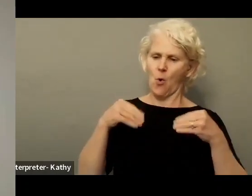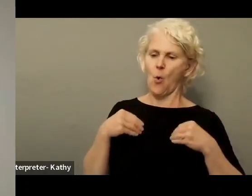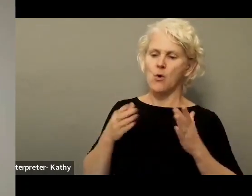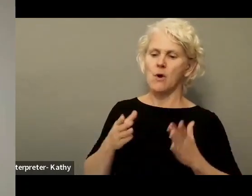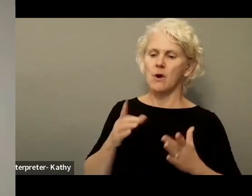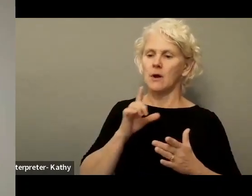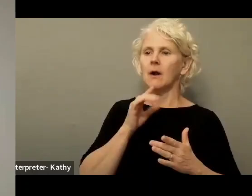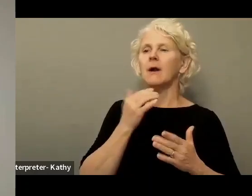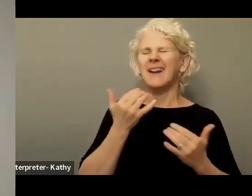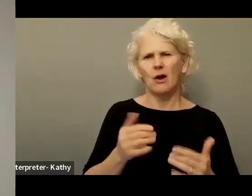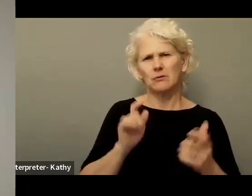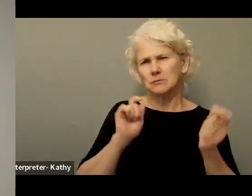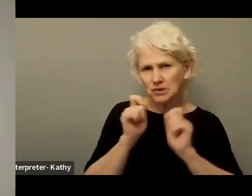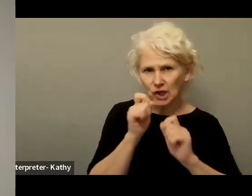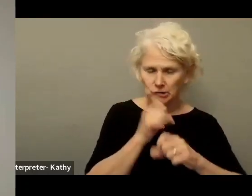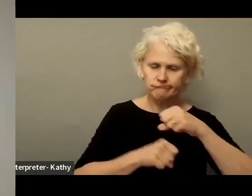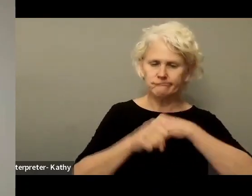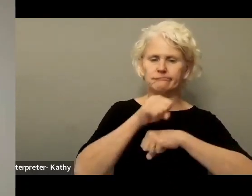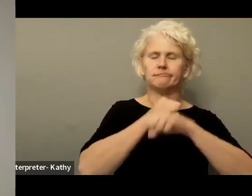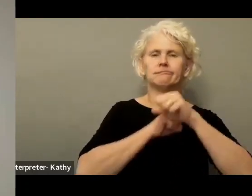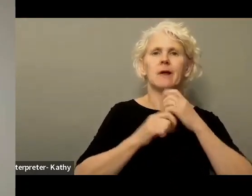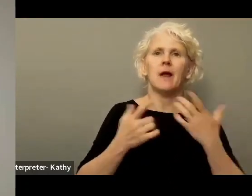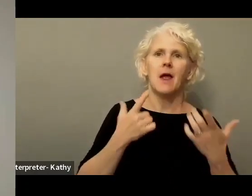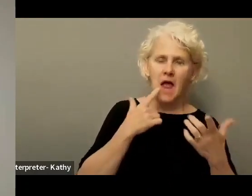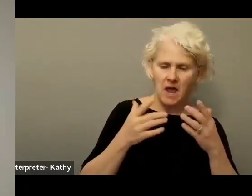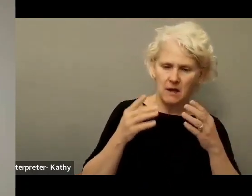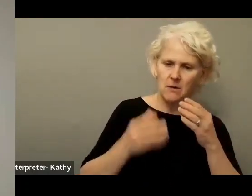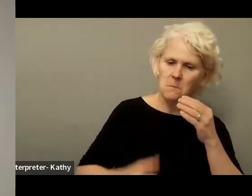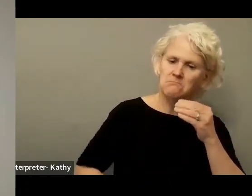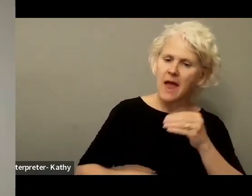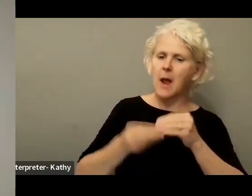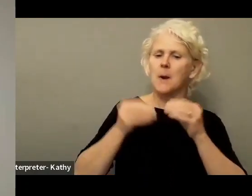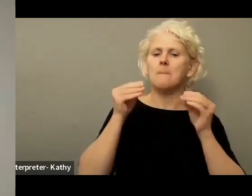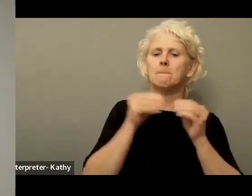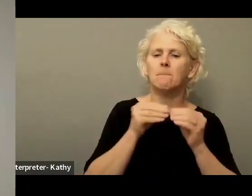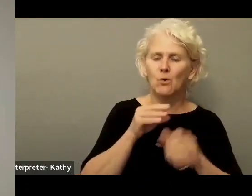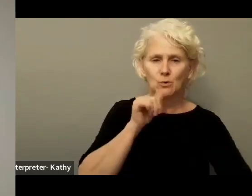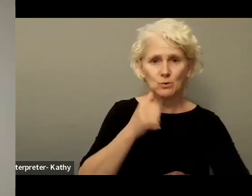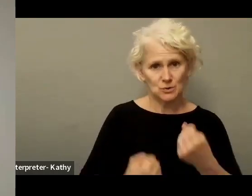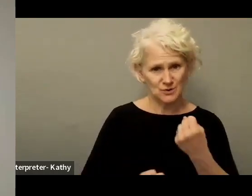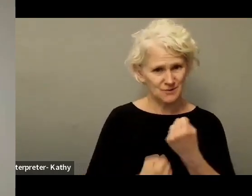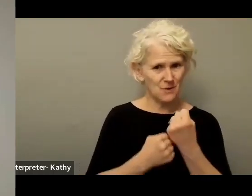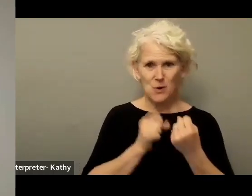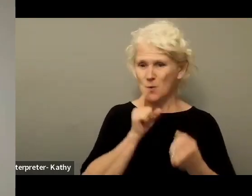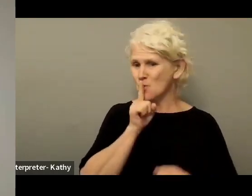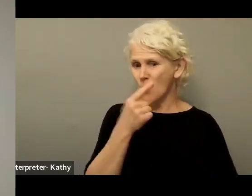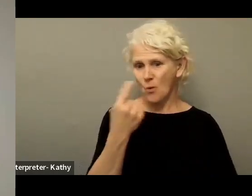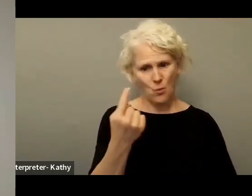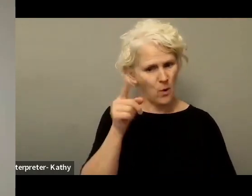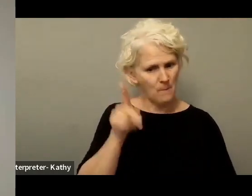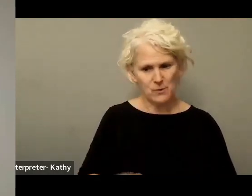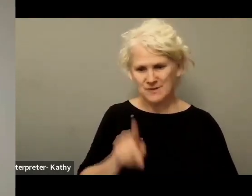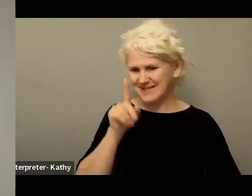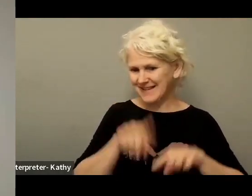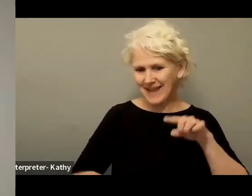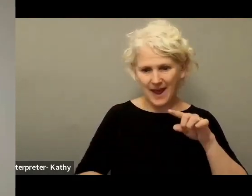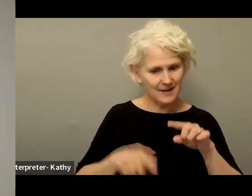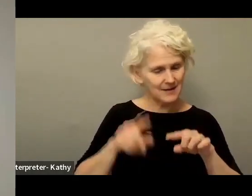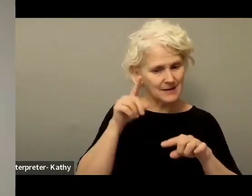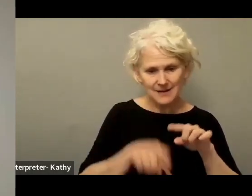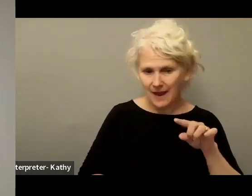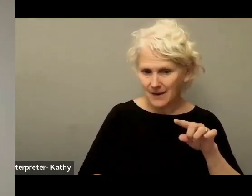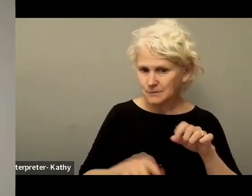able to kind of restructure and get the added support with nursing and realizing one person can't cover all of our